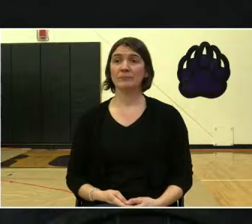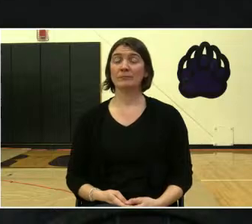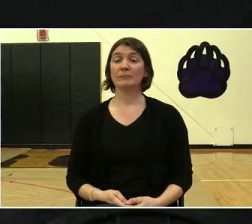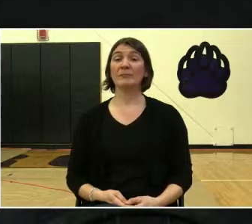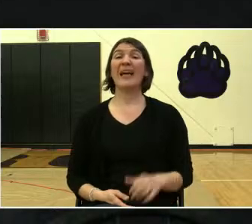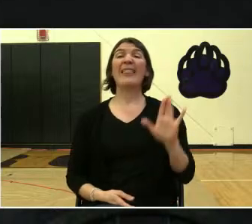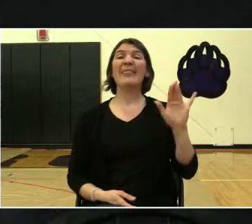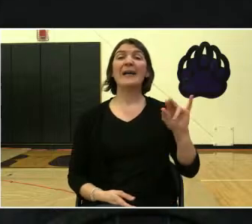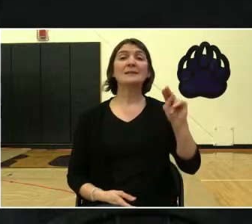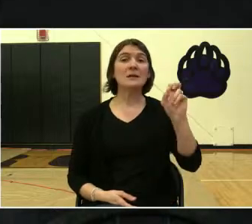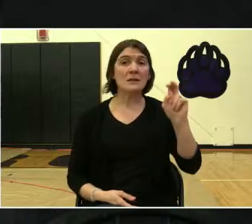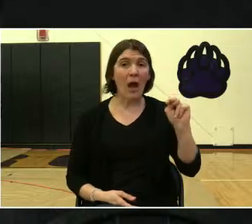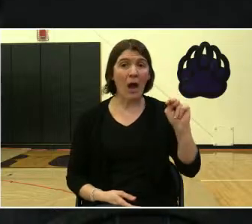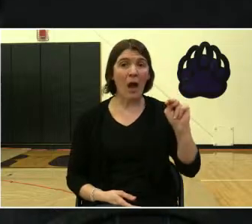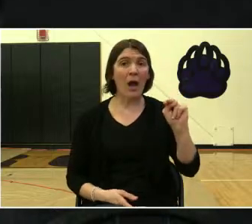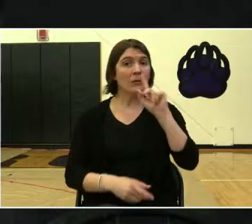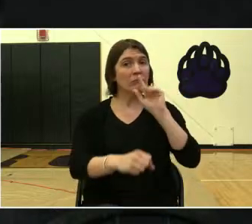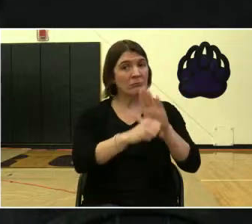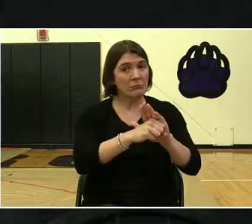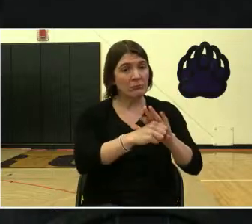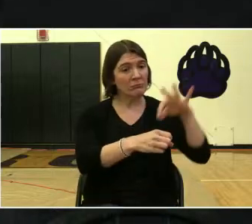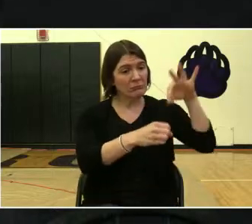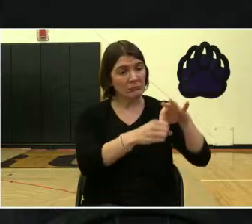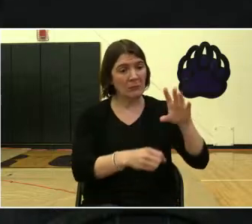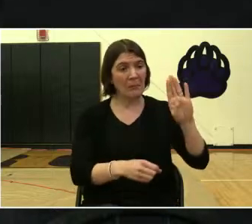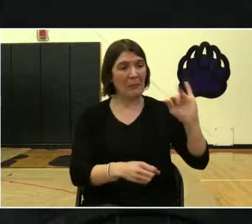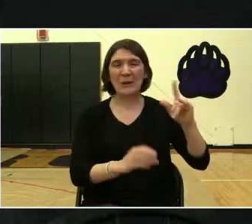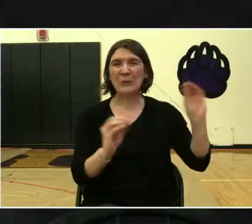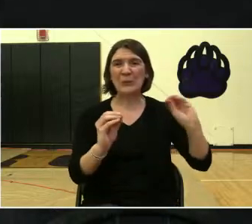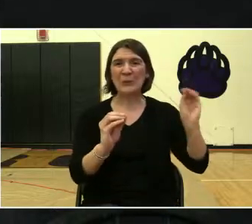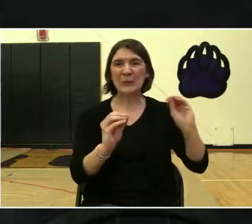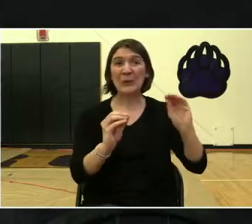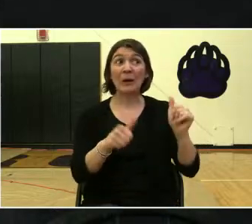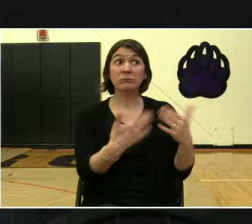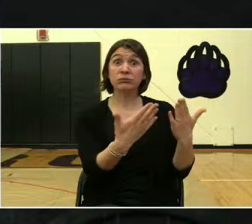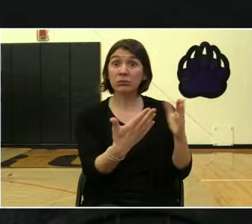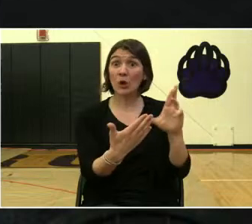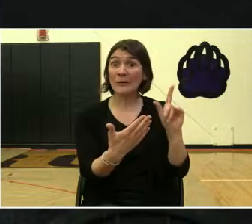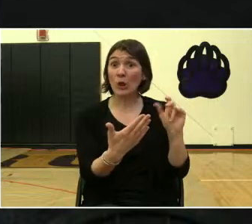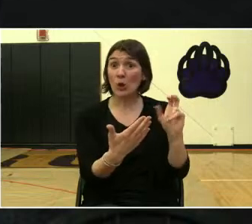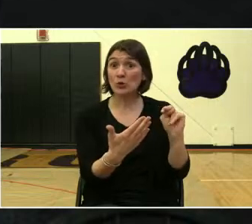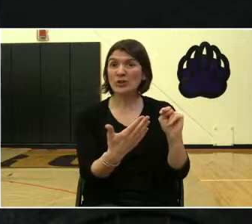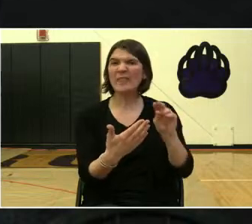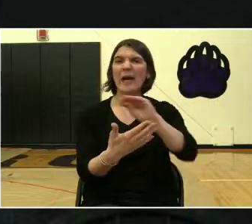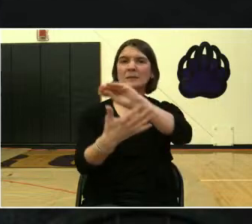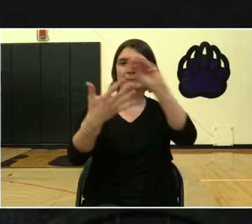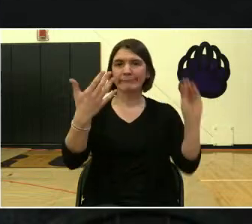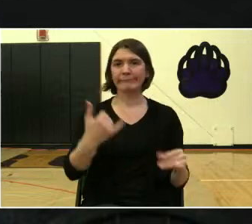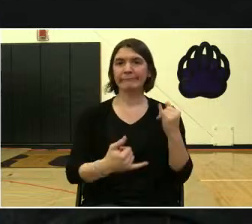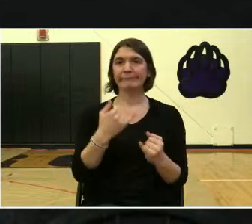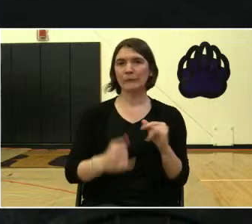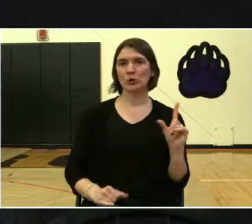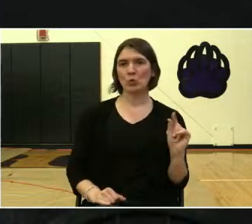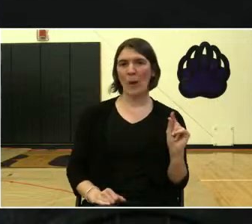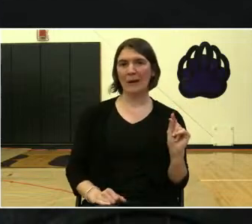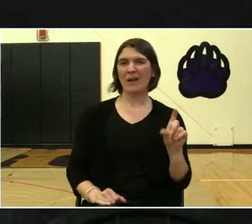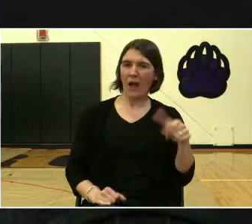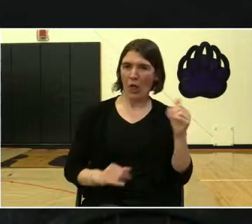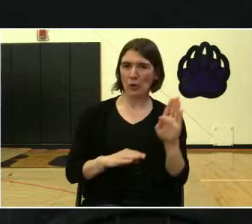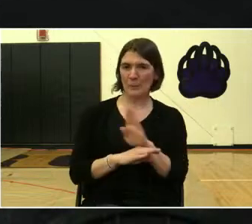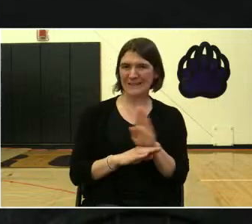nonbinding uh resolution is in other business and